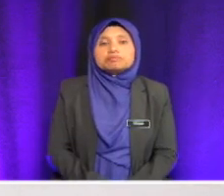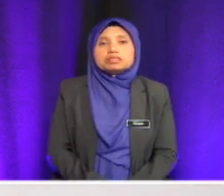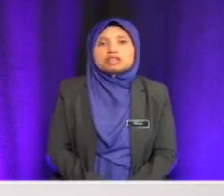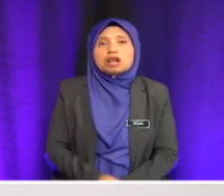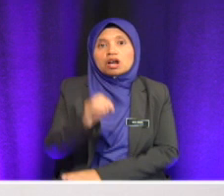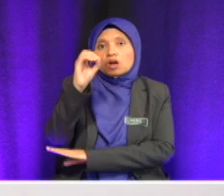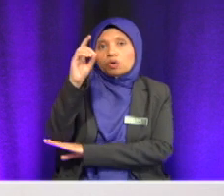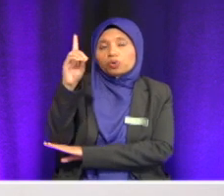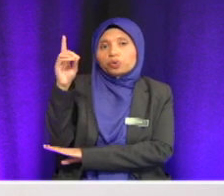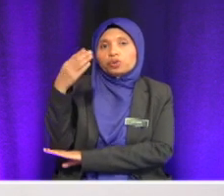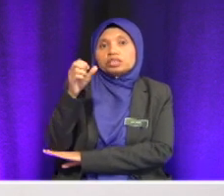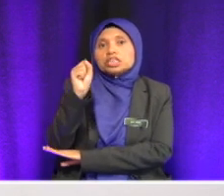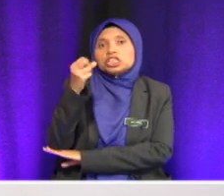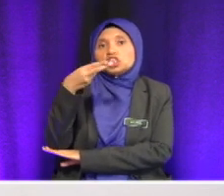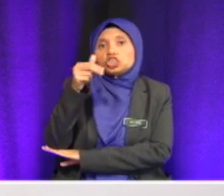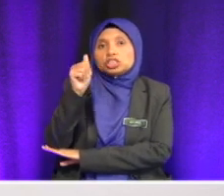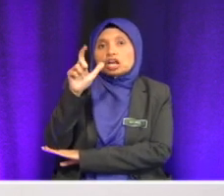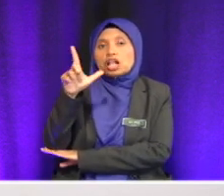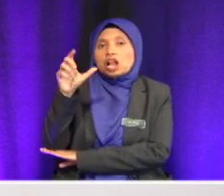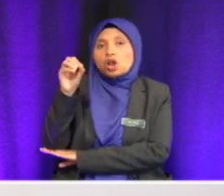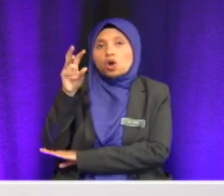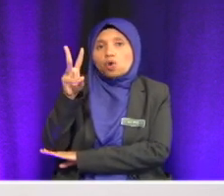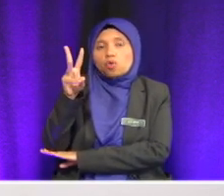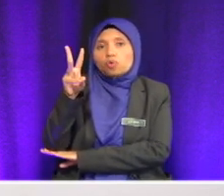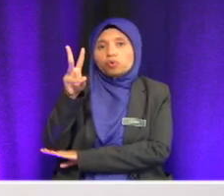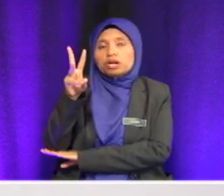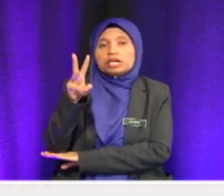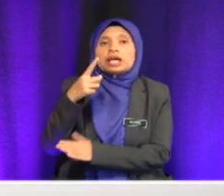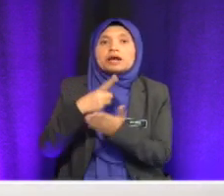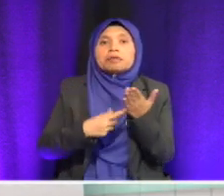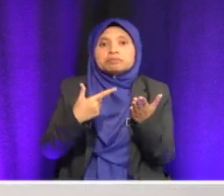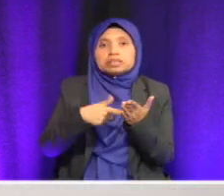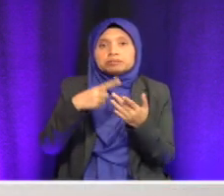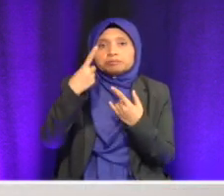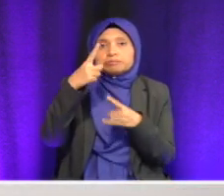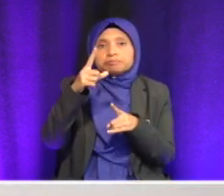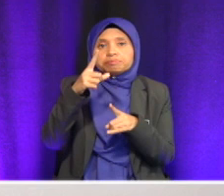odd, devoted, and gather. Which one do you think match the meaning given?